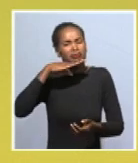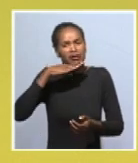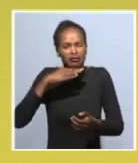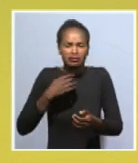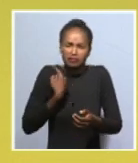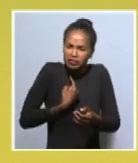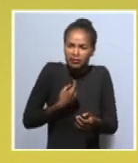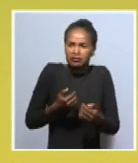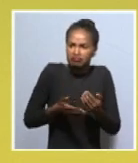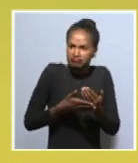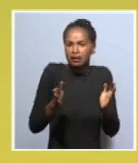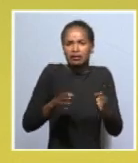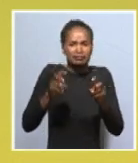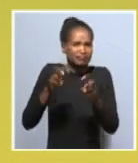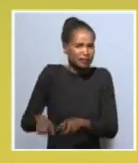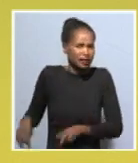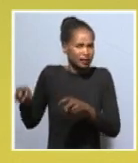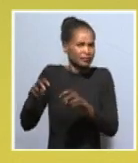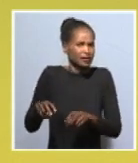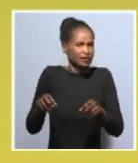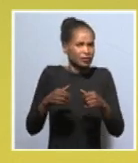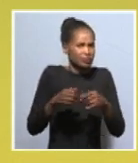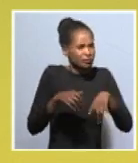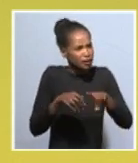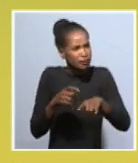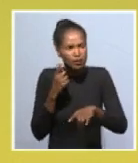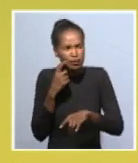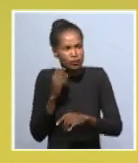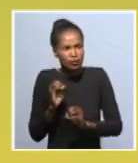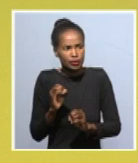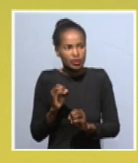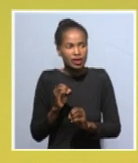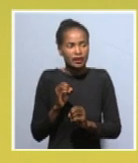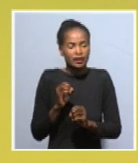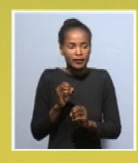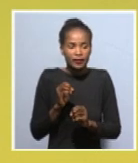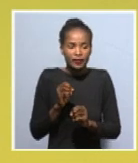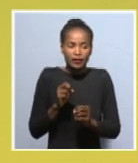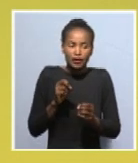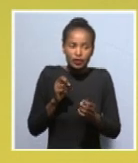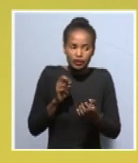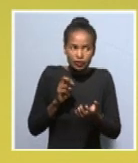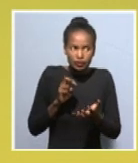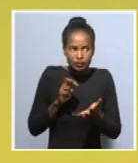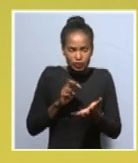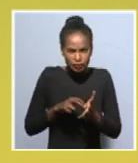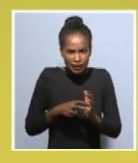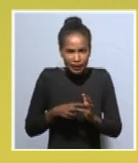start thinking that we were on our legs, this does not reflect the truth.